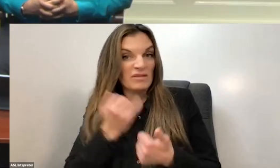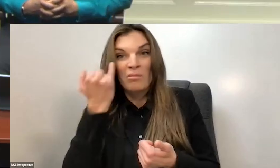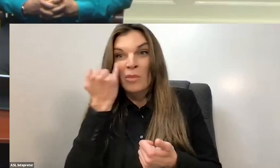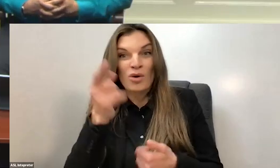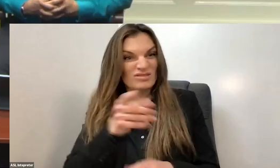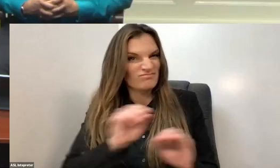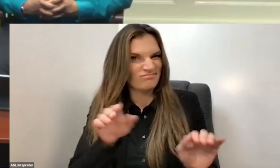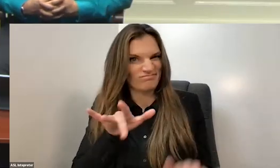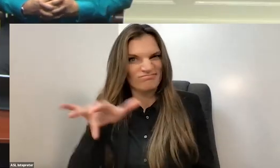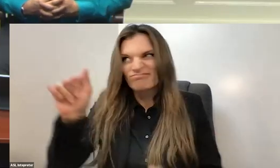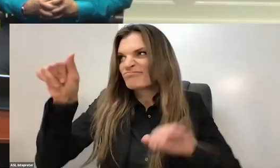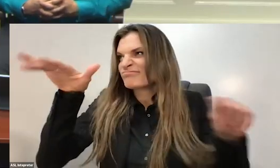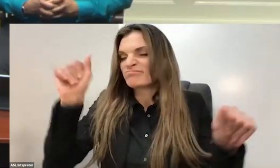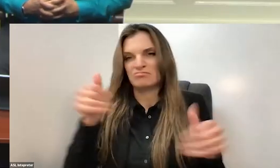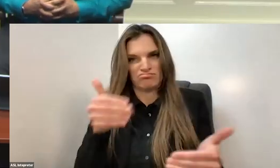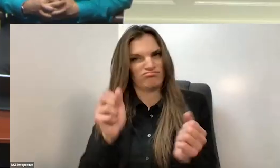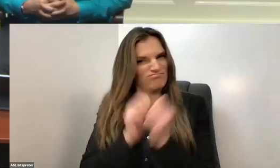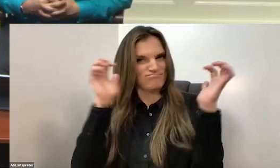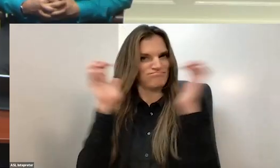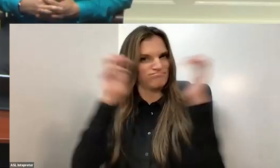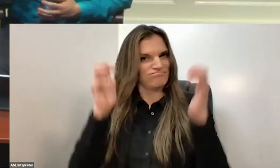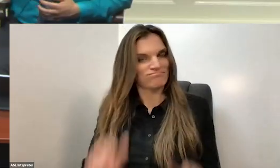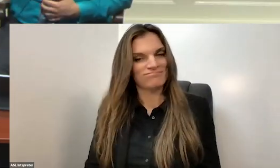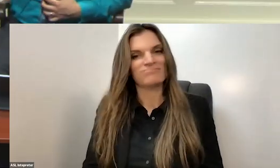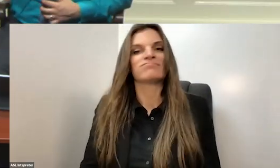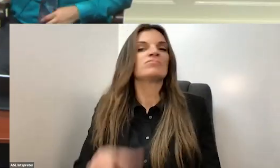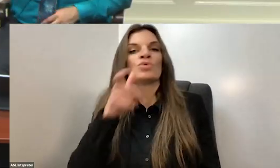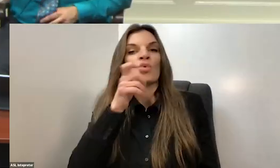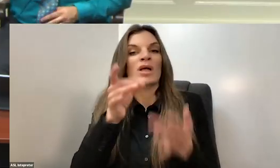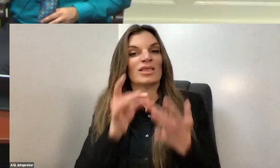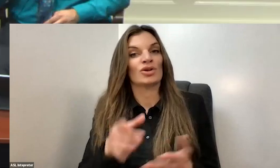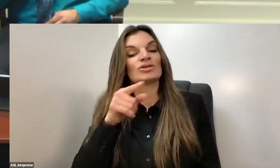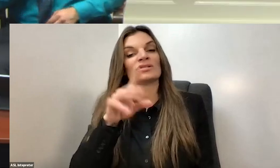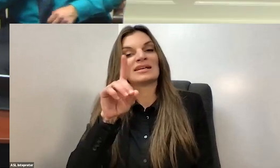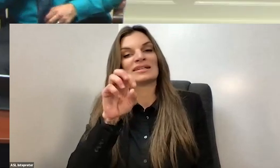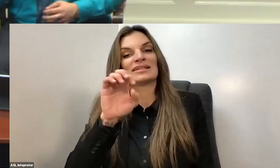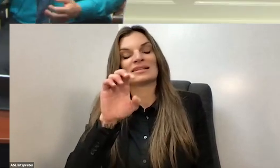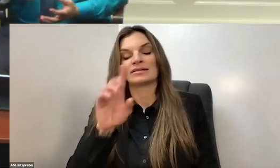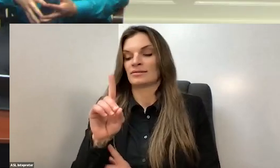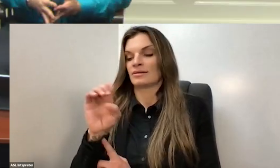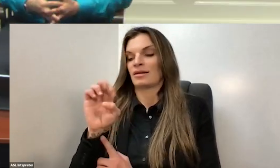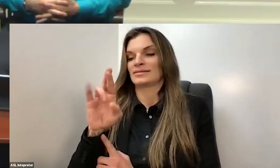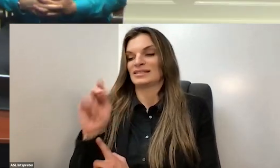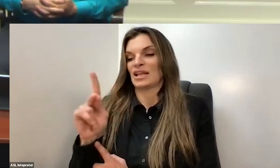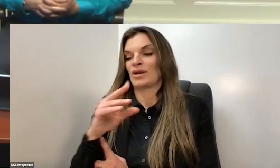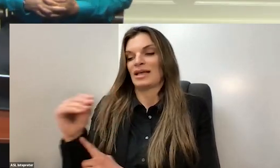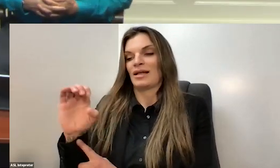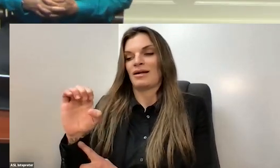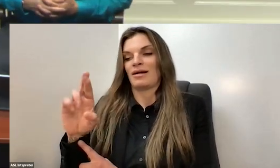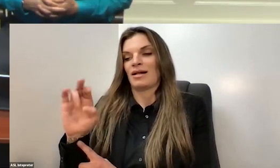one. Our Boston leaders are Derek on the stage and Eric, who's in the back, members of our